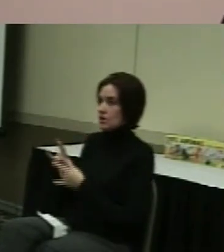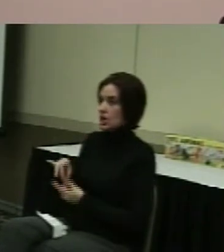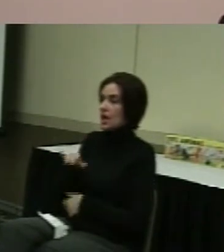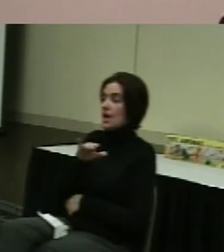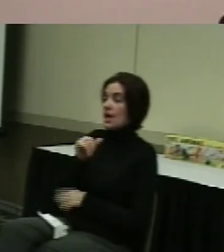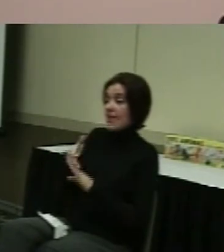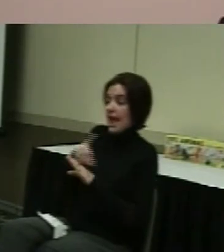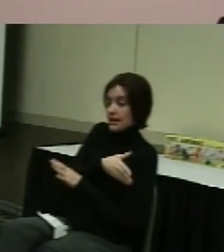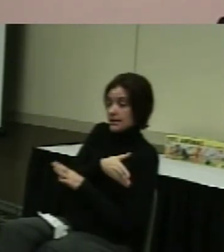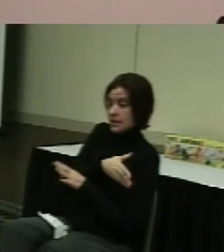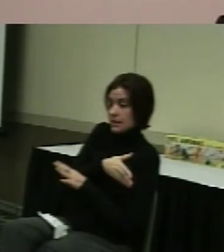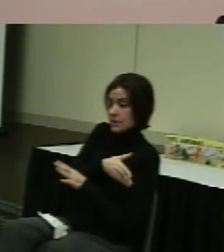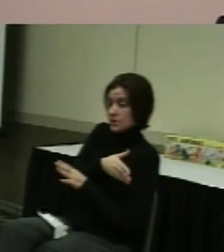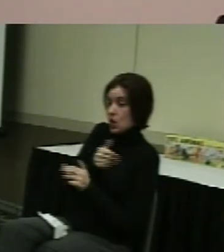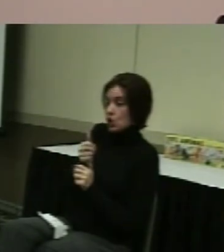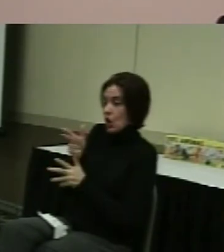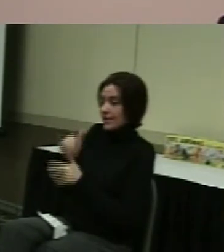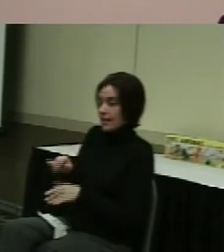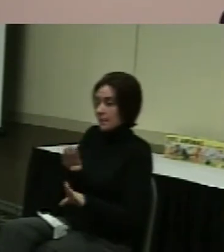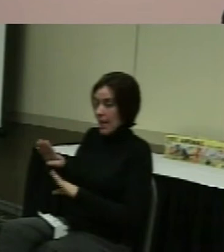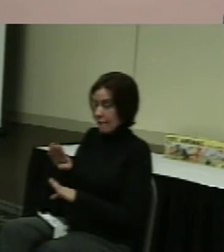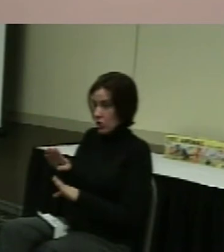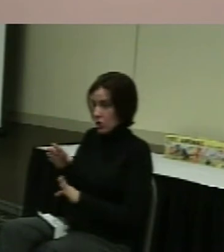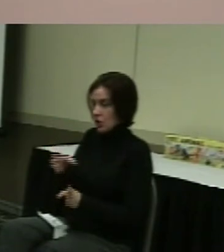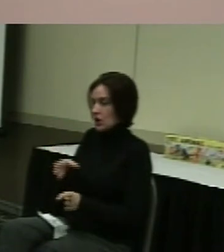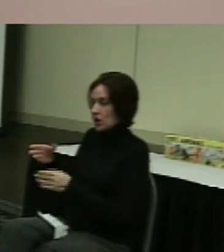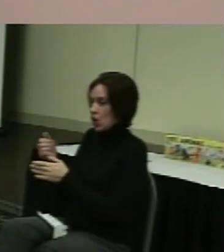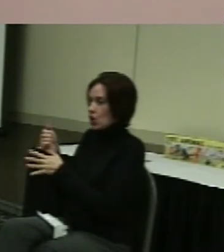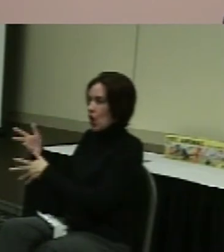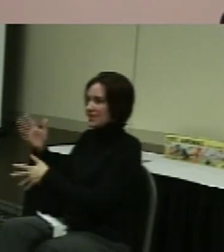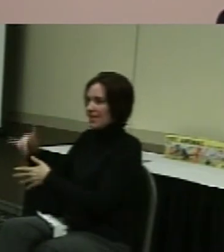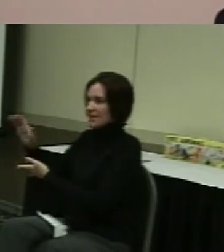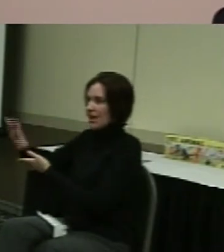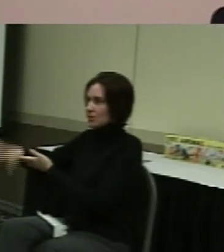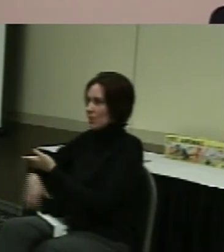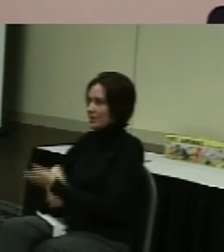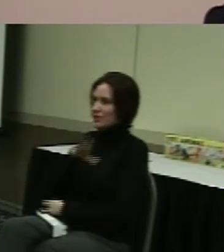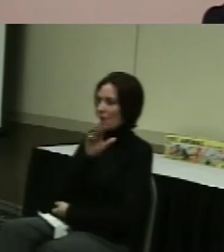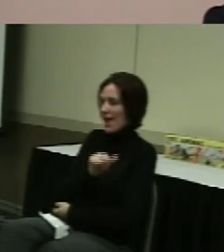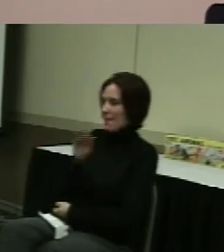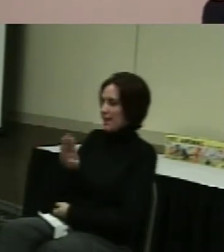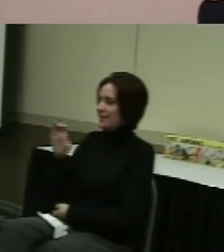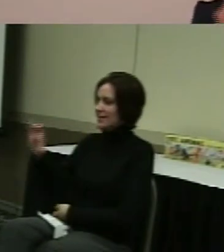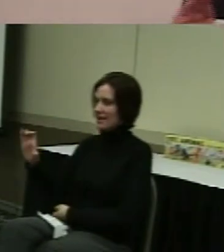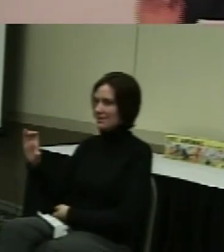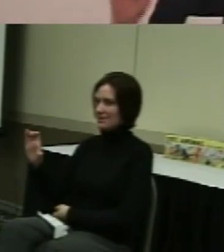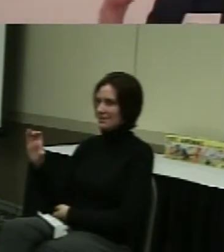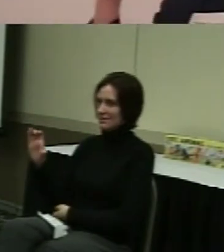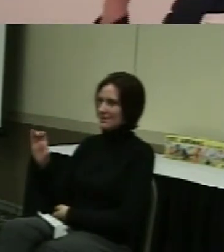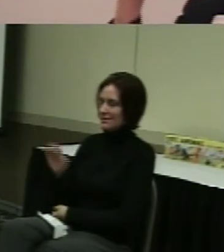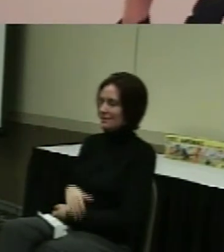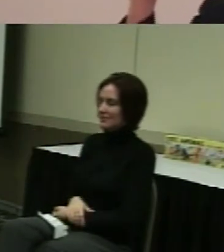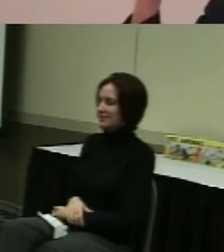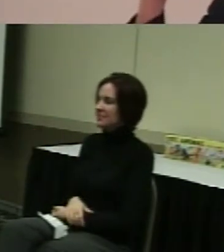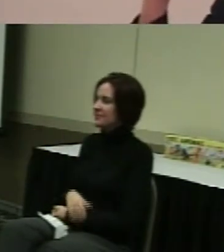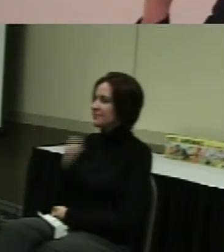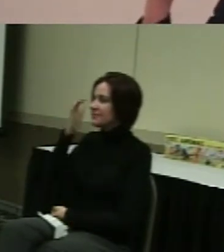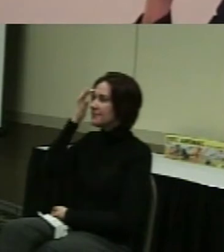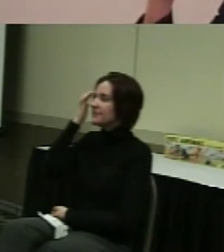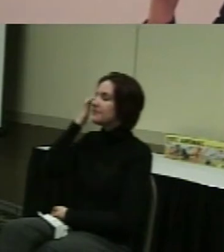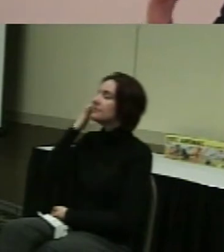cause this behavior, and this behavior is causing this consequence. Okay, now? So